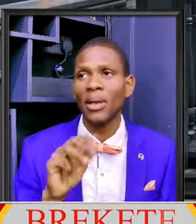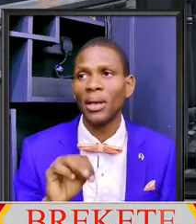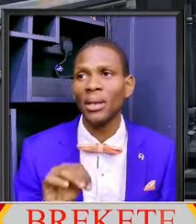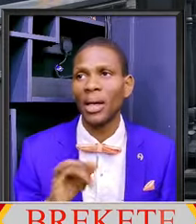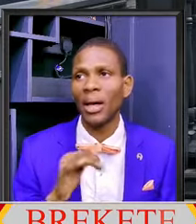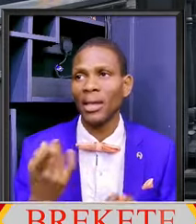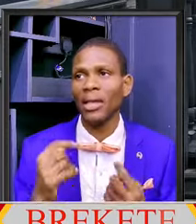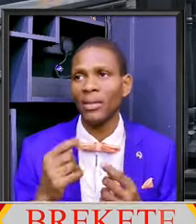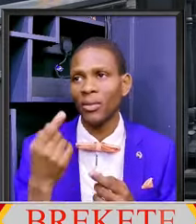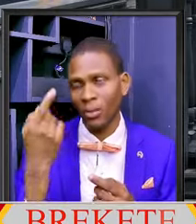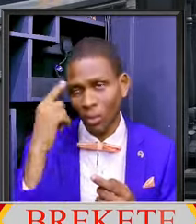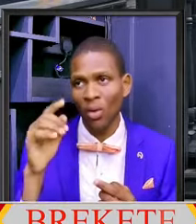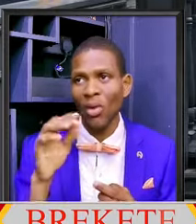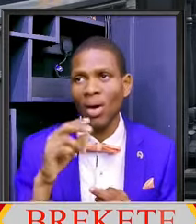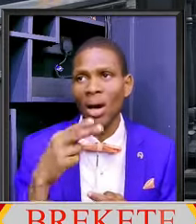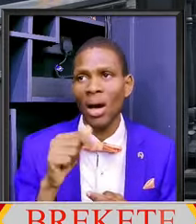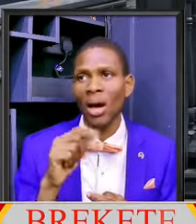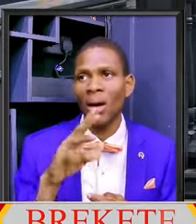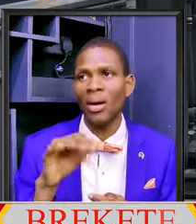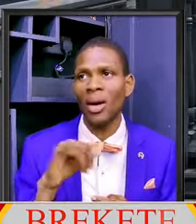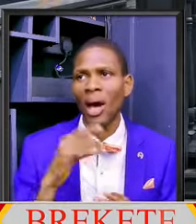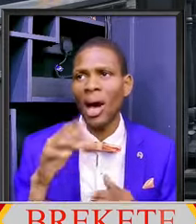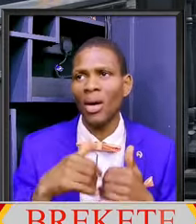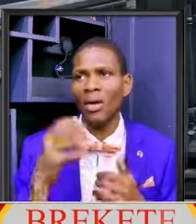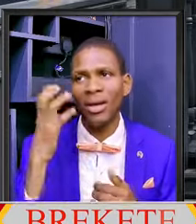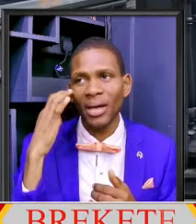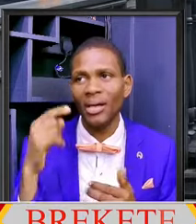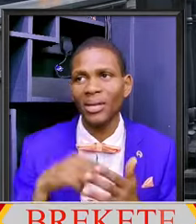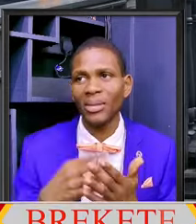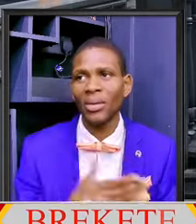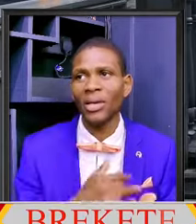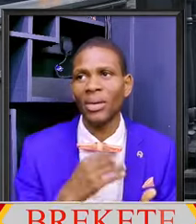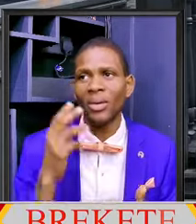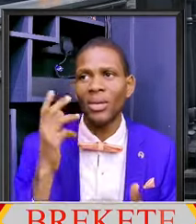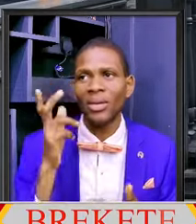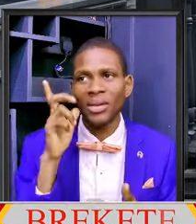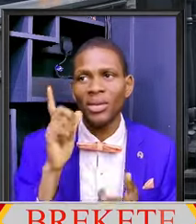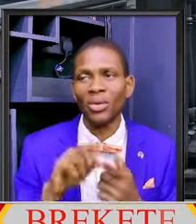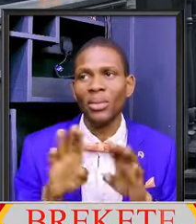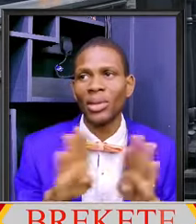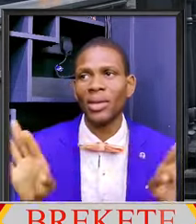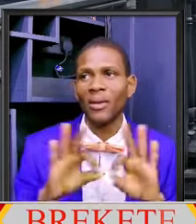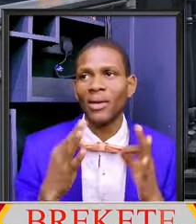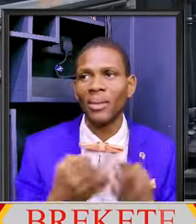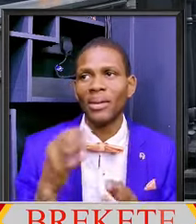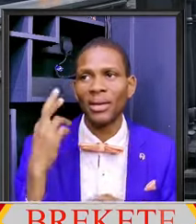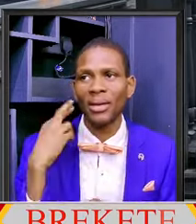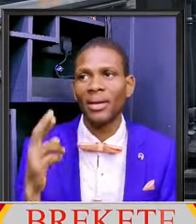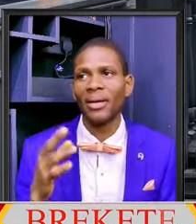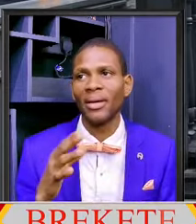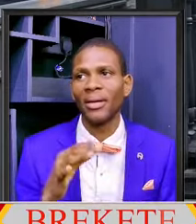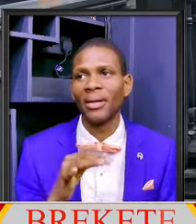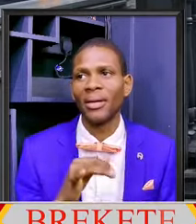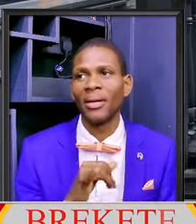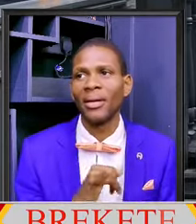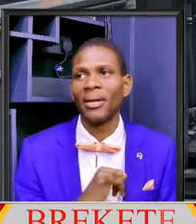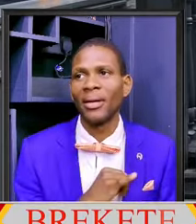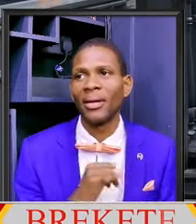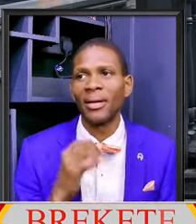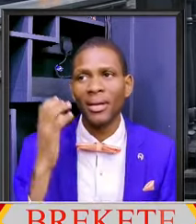of Hawau. How you take here this thing? Just this morning, I was listening to Brekete Radio. So